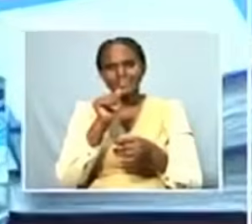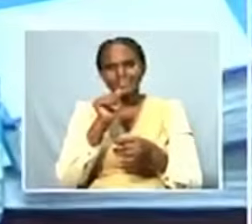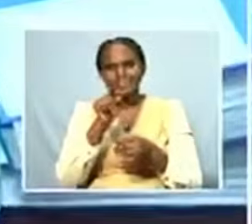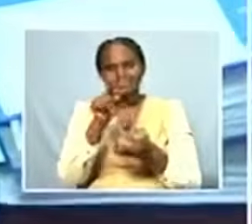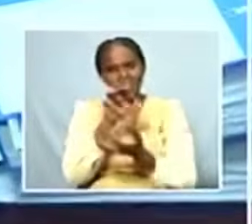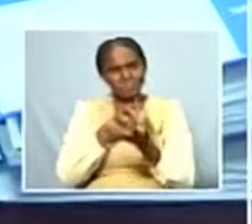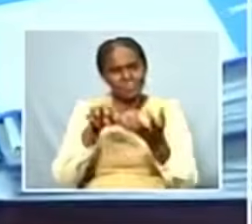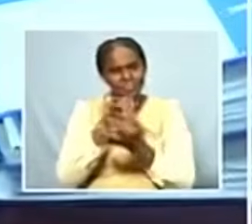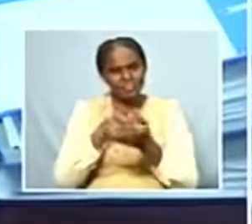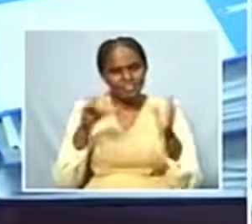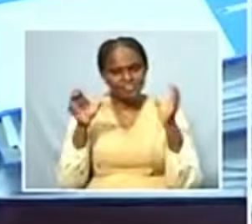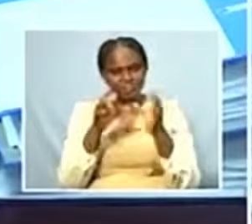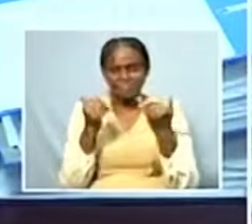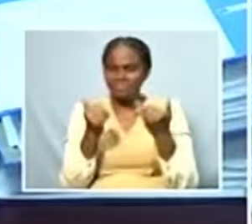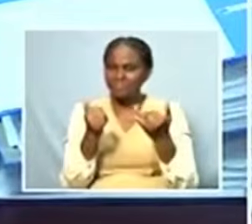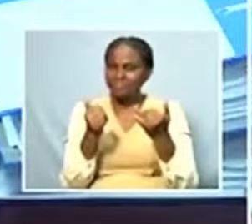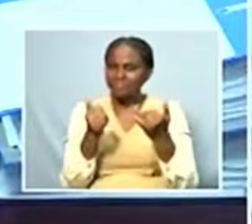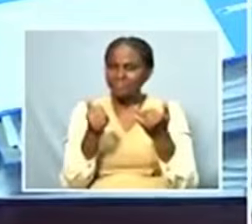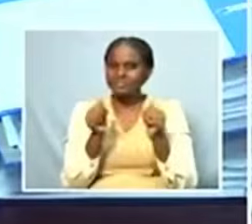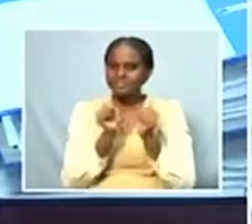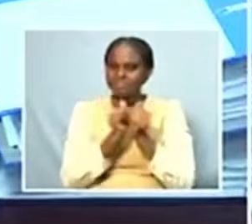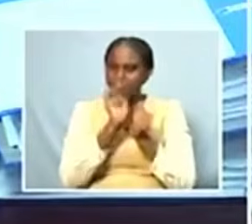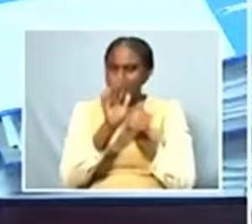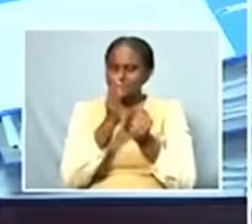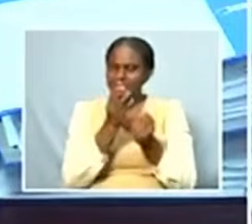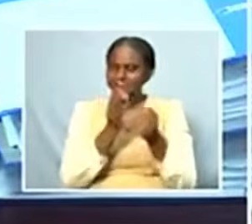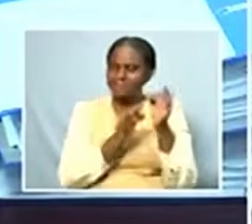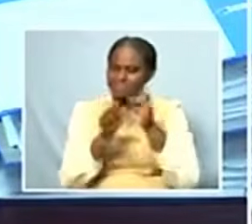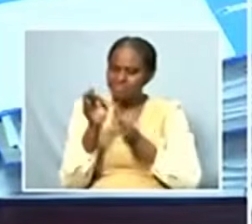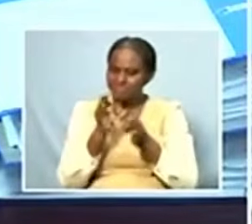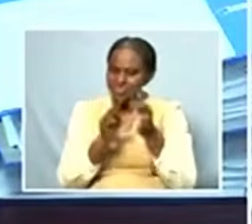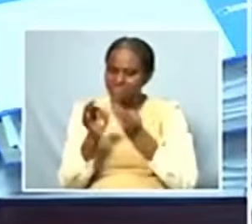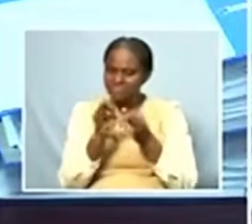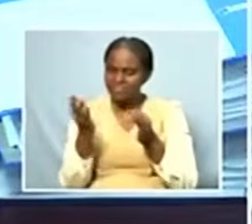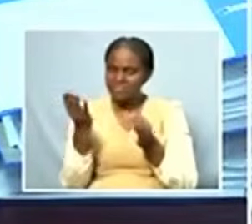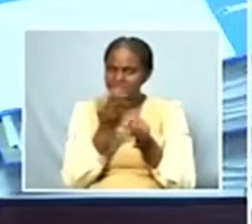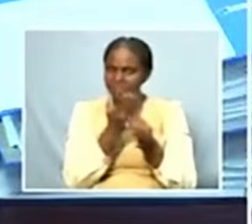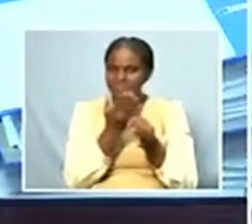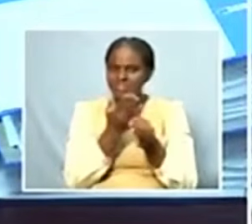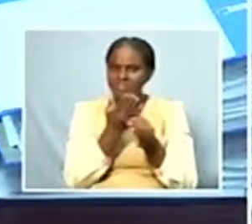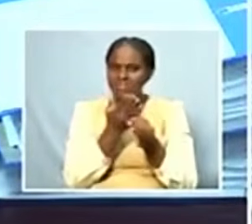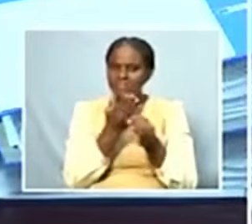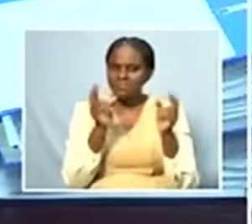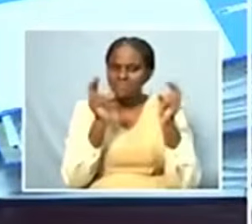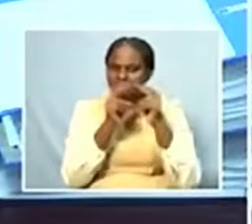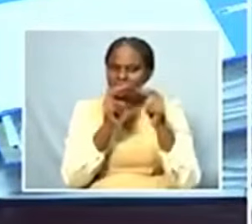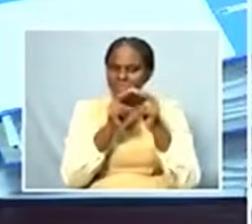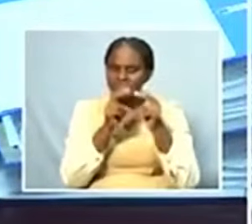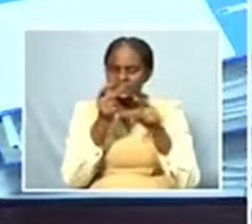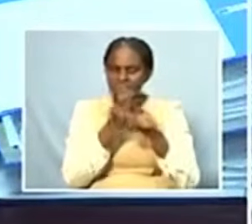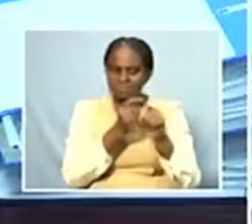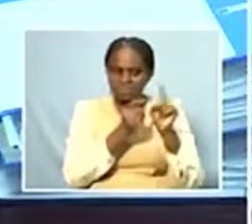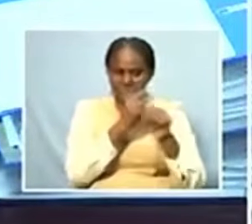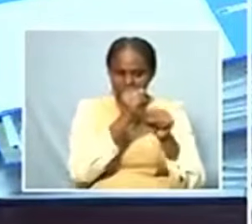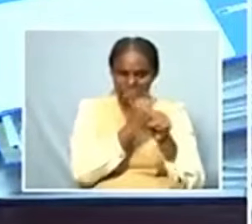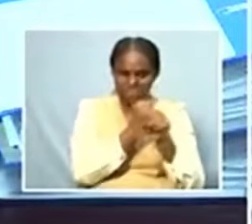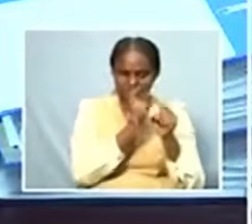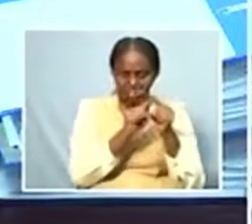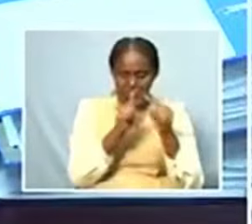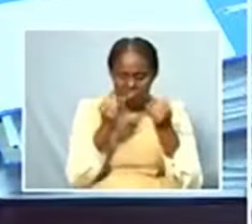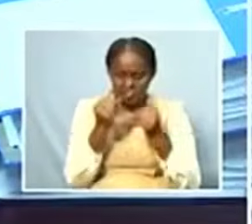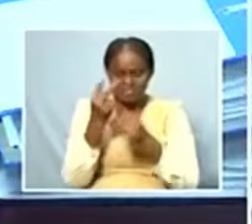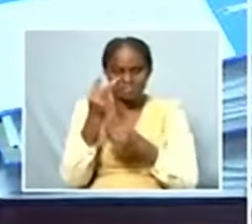the committee now with your submission of the contracts running from 1 year to now 2